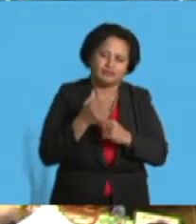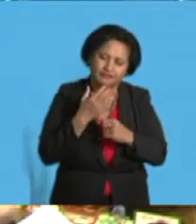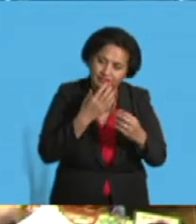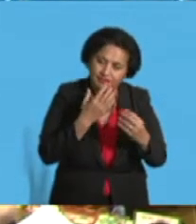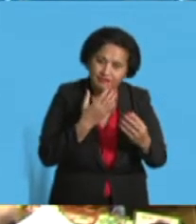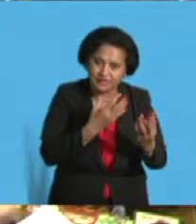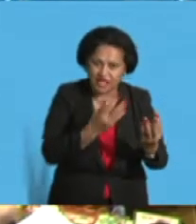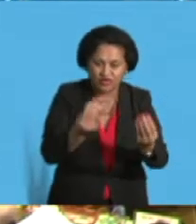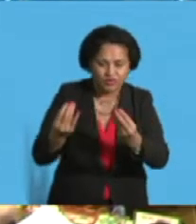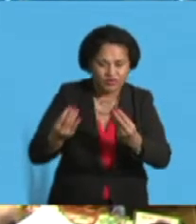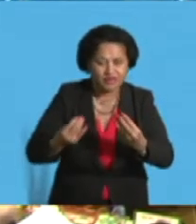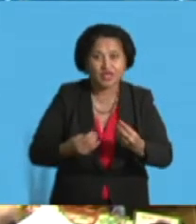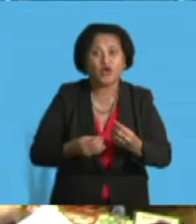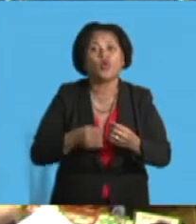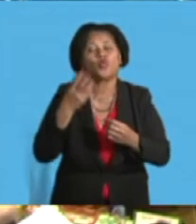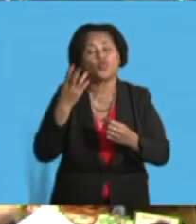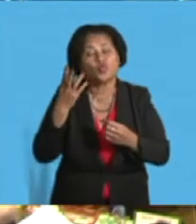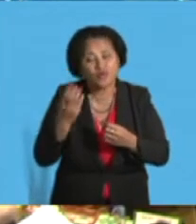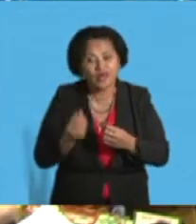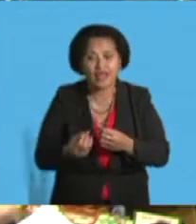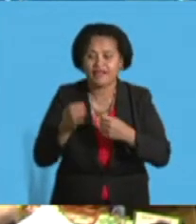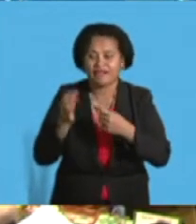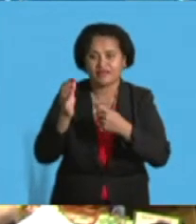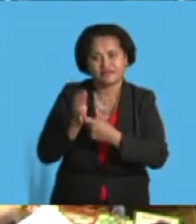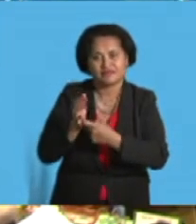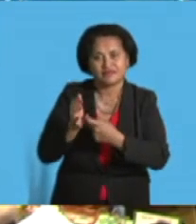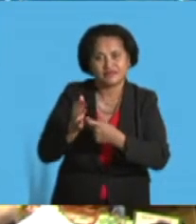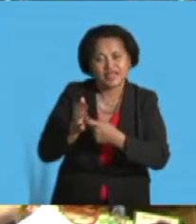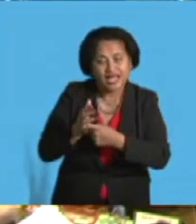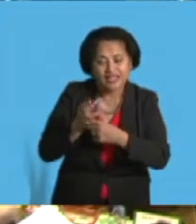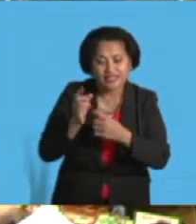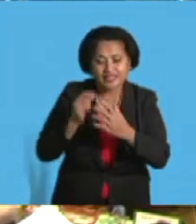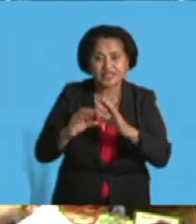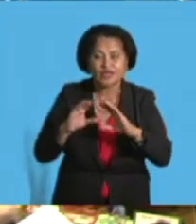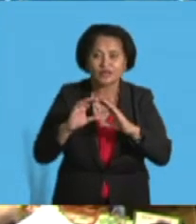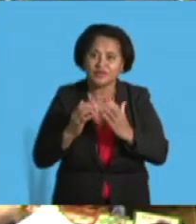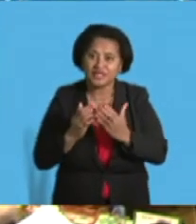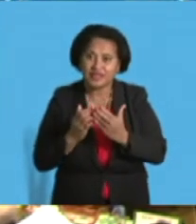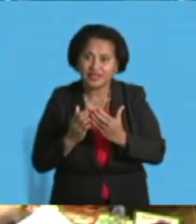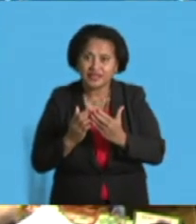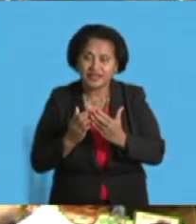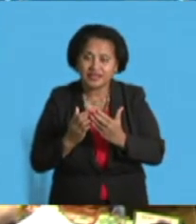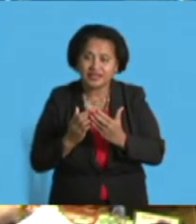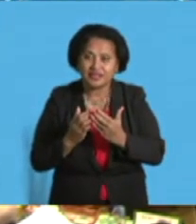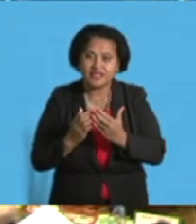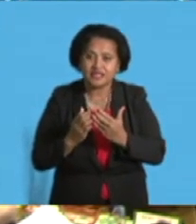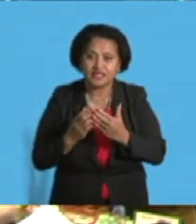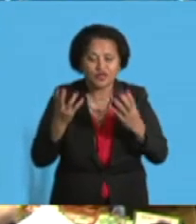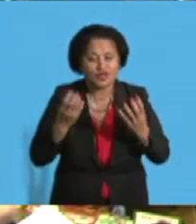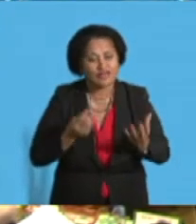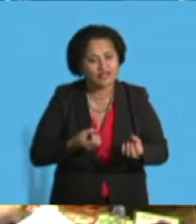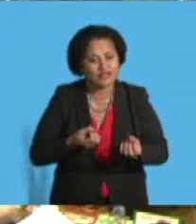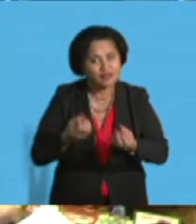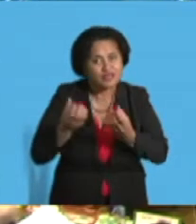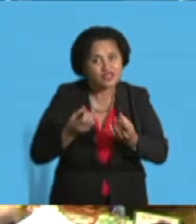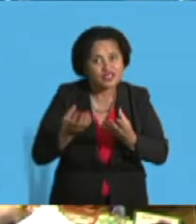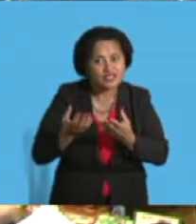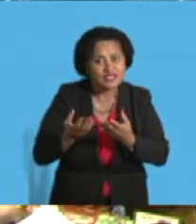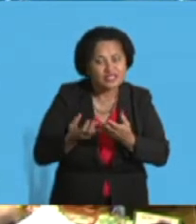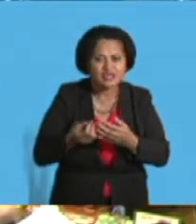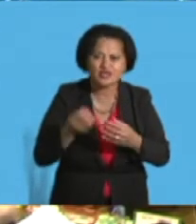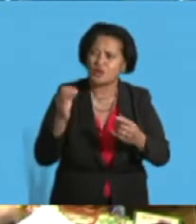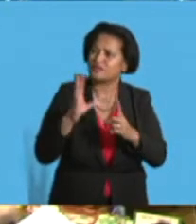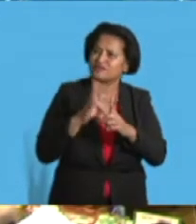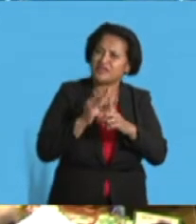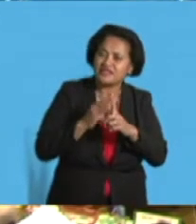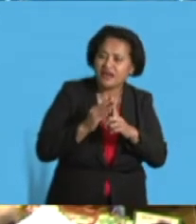there are various sets of eyes in the form of committees who vets the submissions, Madam Speaker. So someone might pick some anomaly